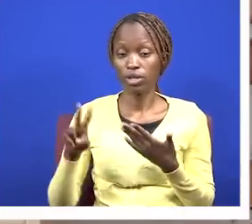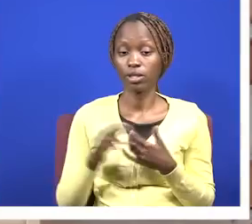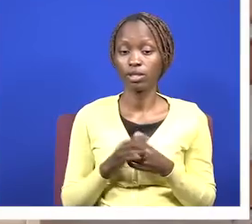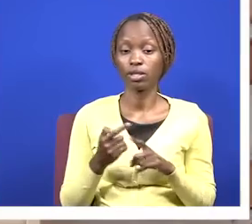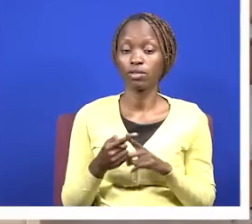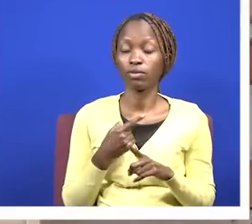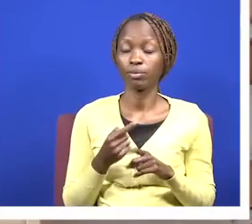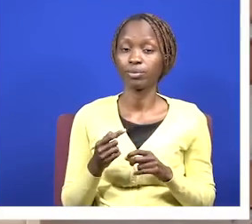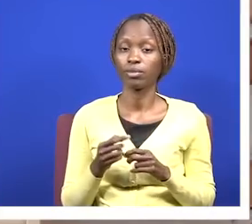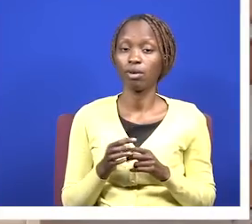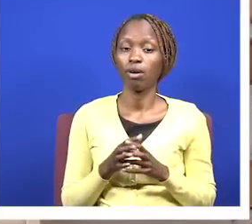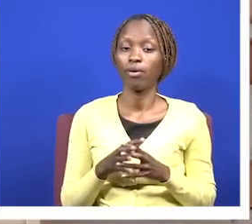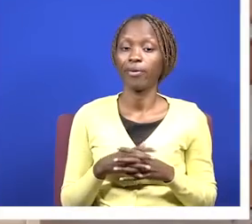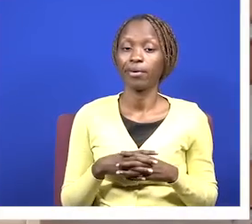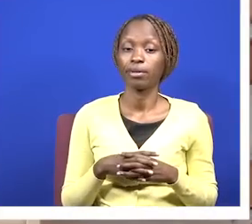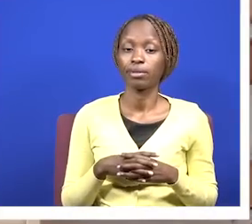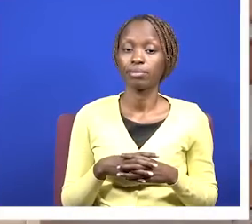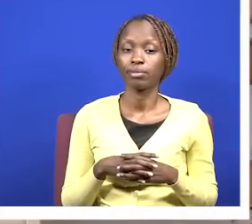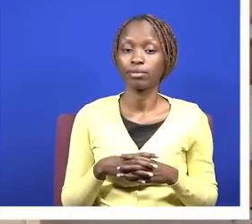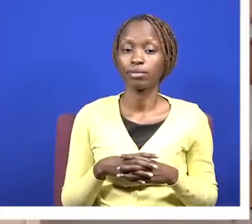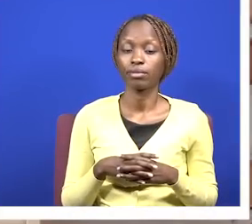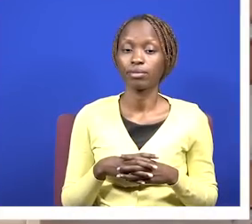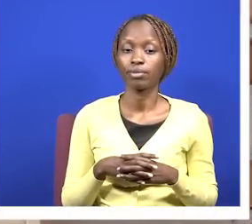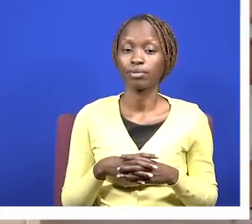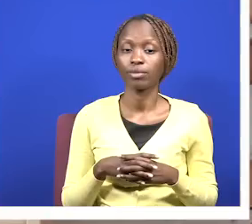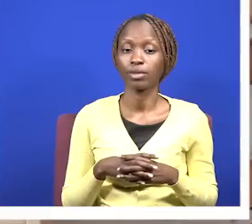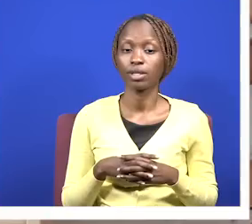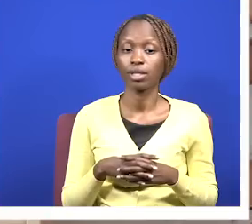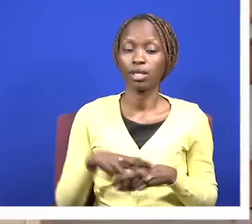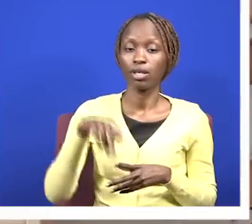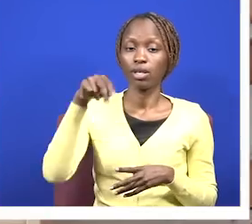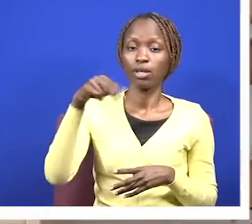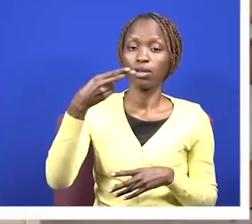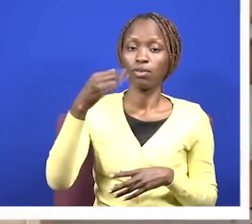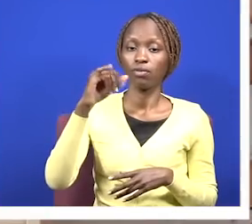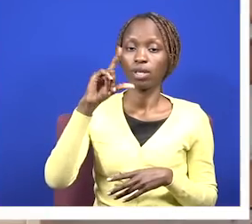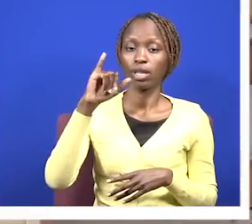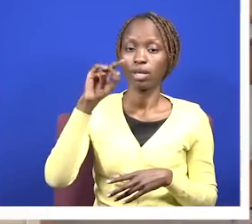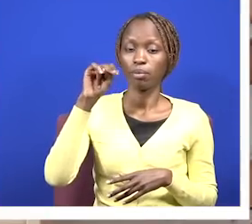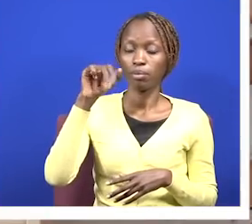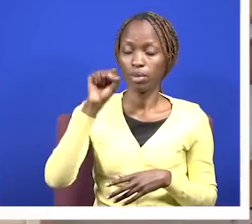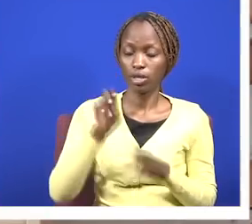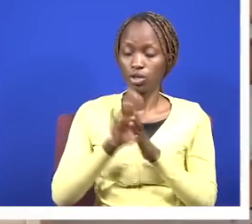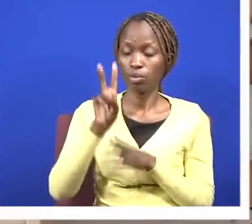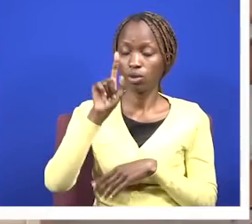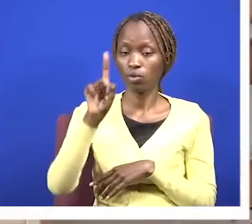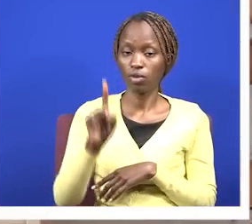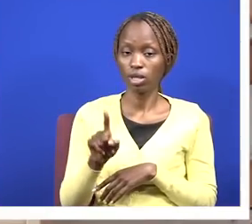the Bible. It's from the book of Philippians, chapter 2 and